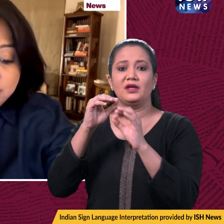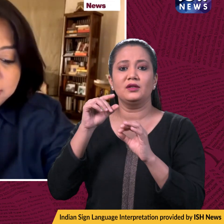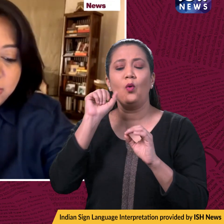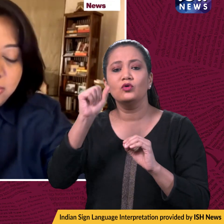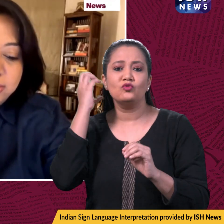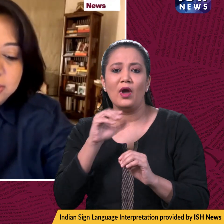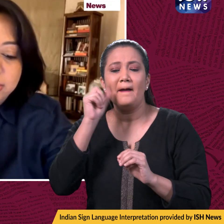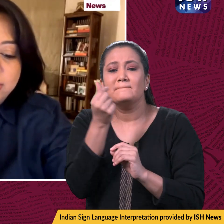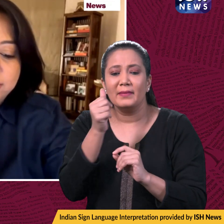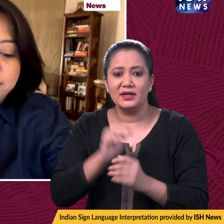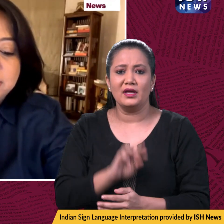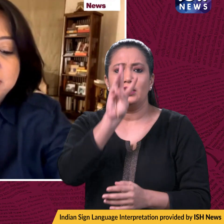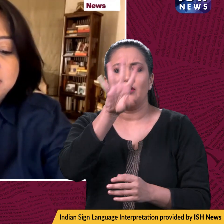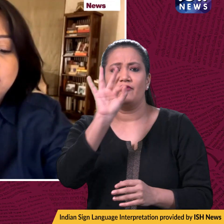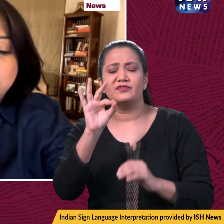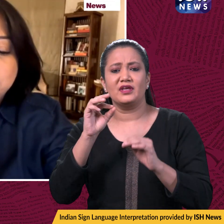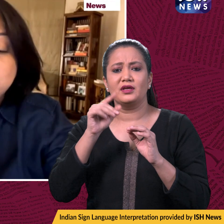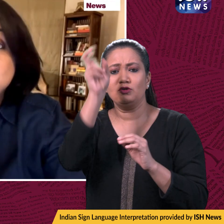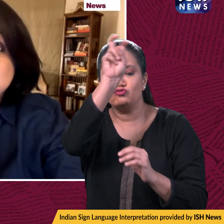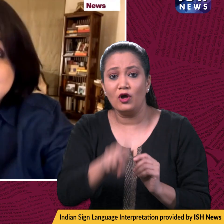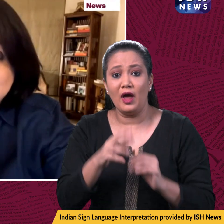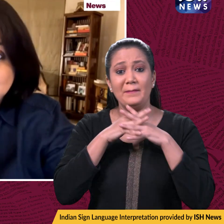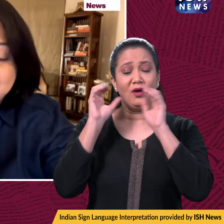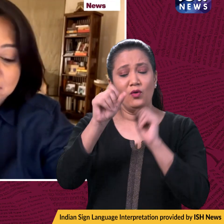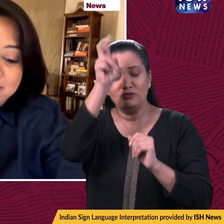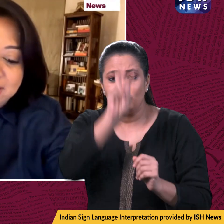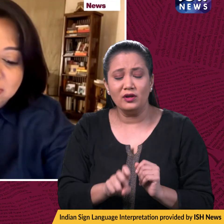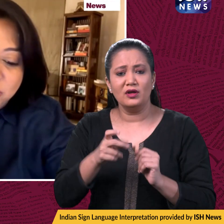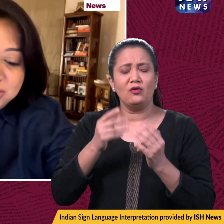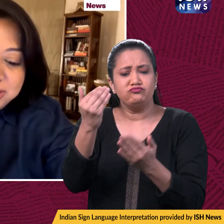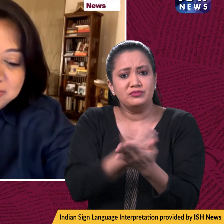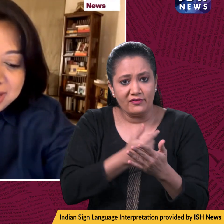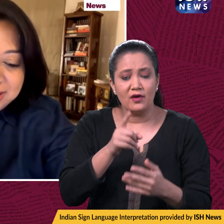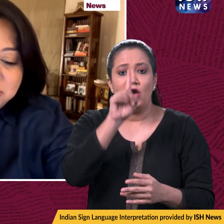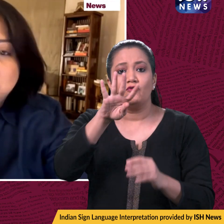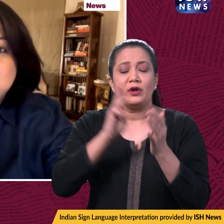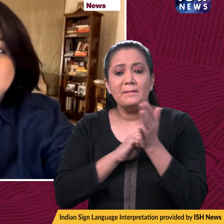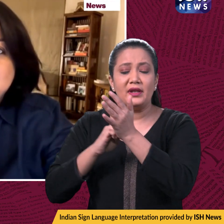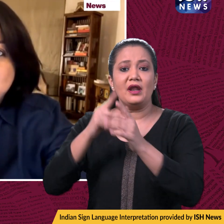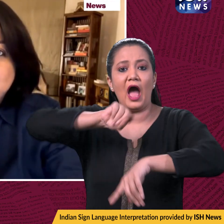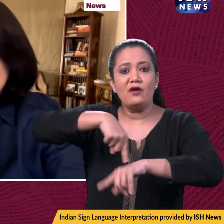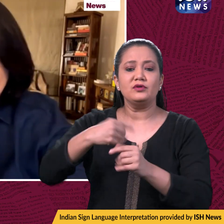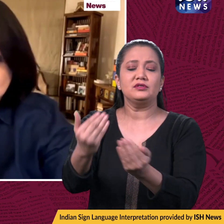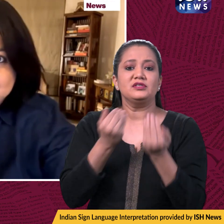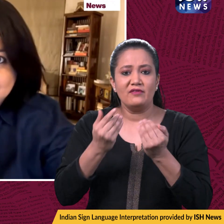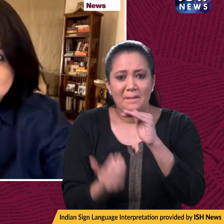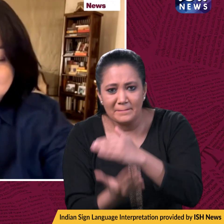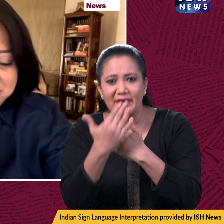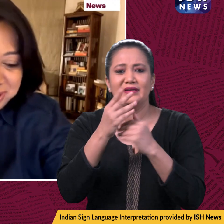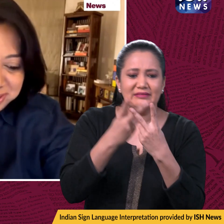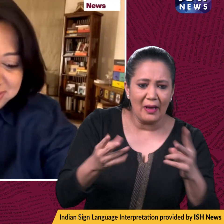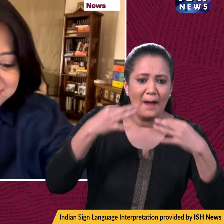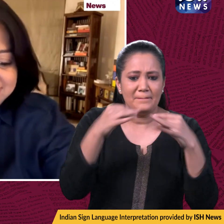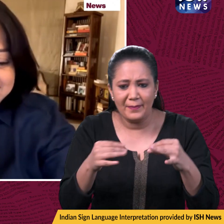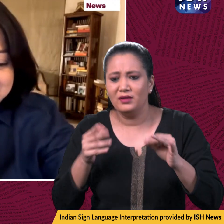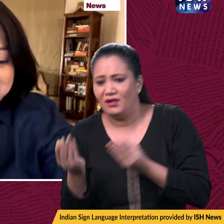billion dirham or the $350 million will be saved, and 14 million man hours will be saved as well from taking printouts and